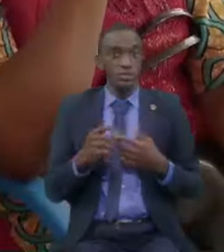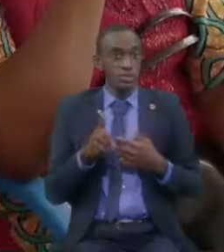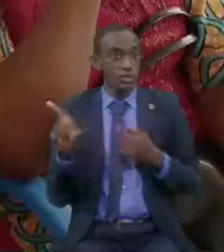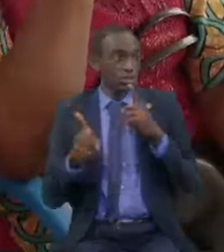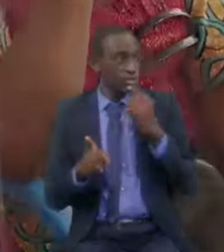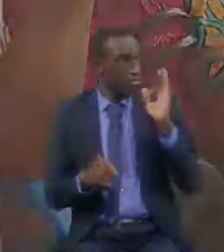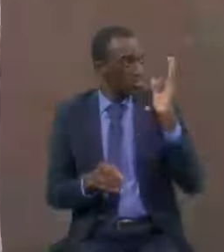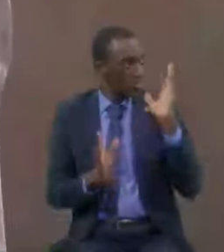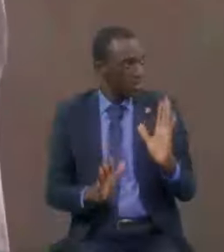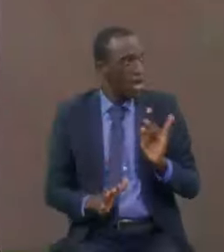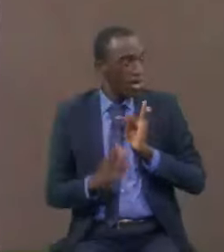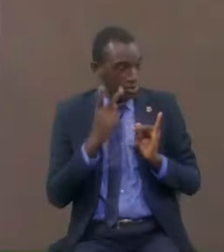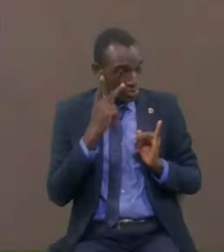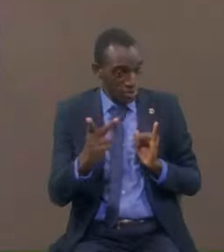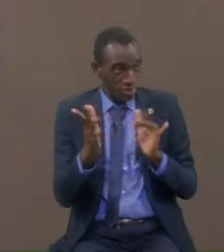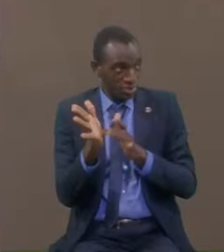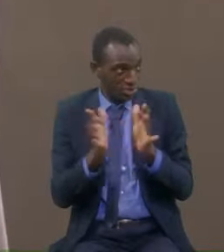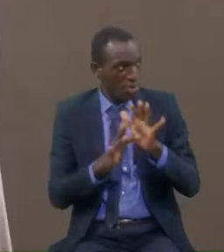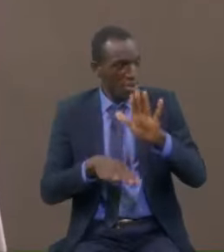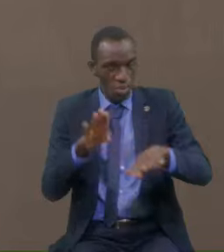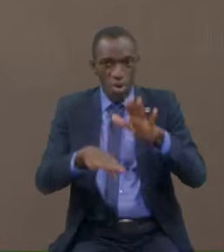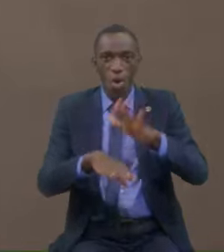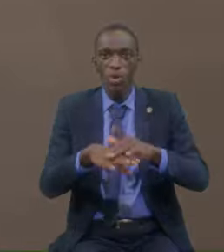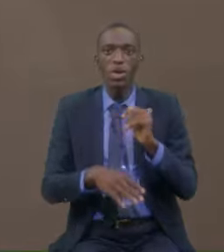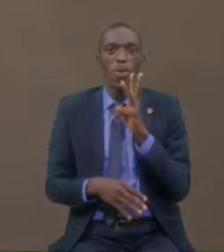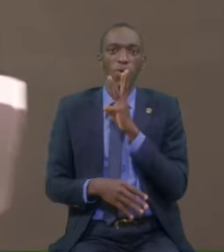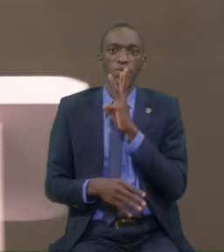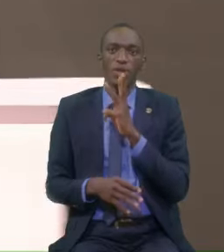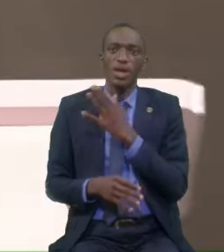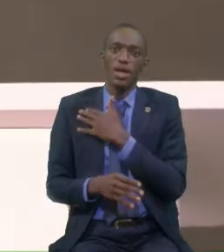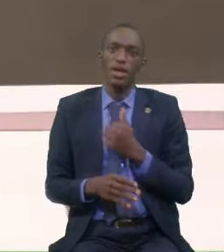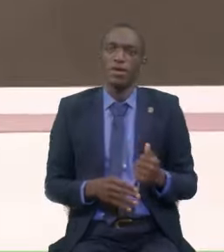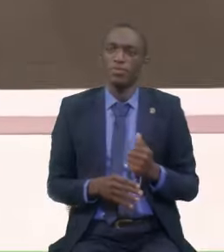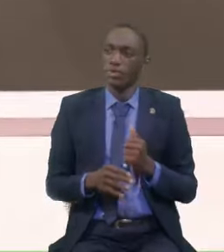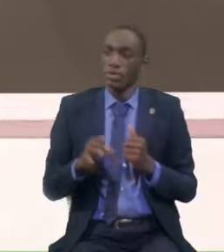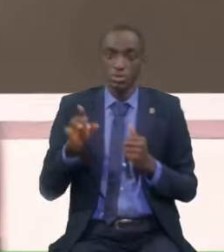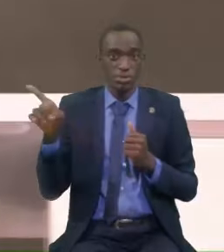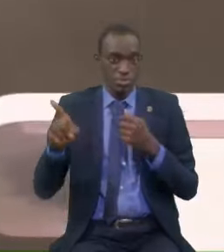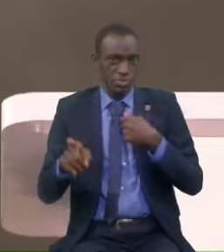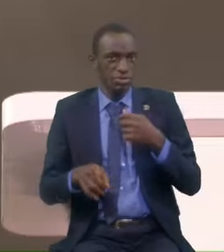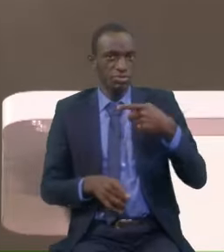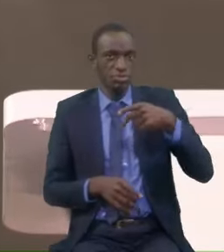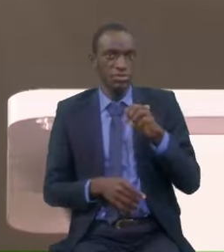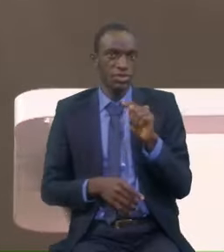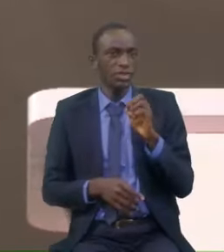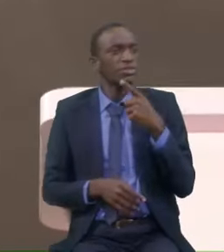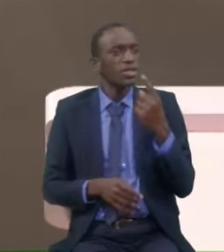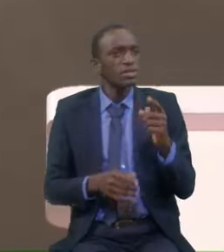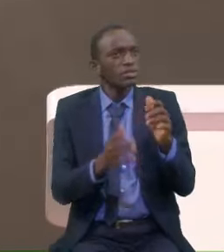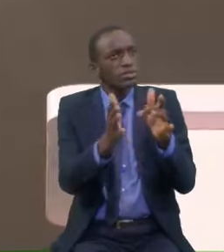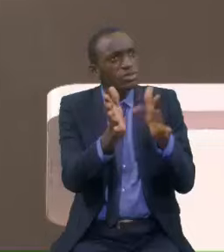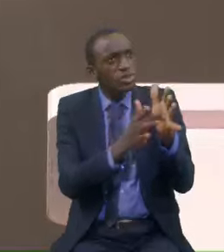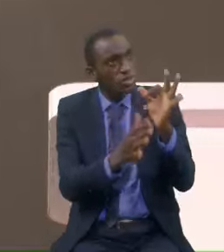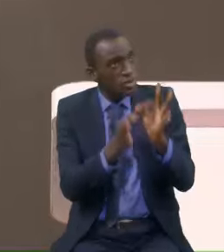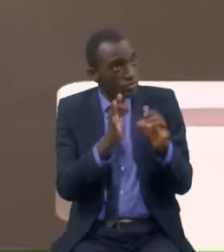water, and I said, if that be you, Lord, let me come on the water.